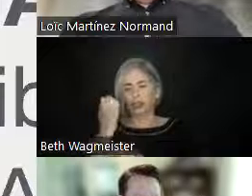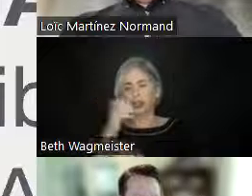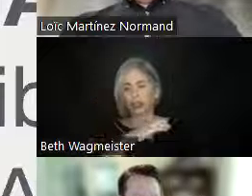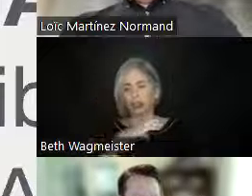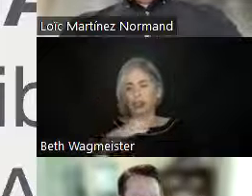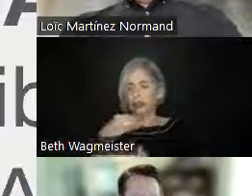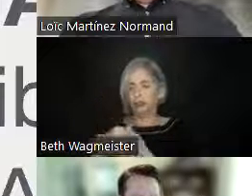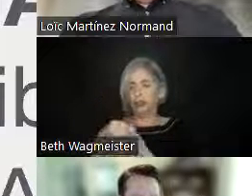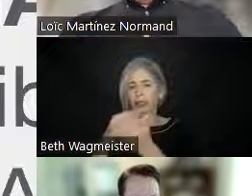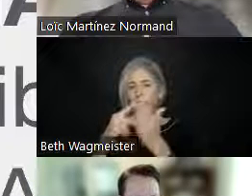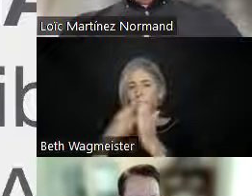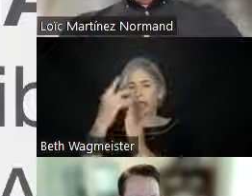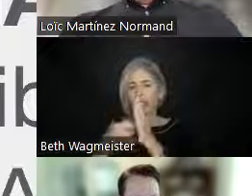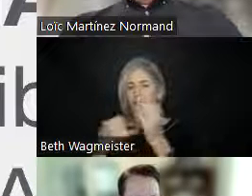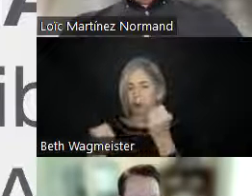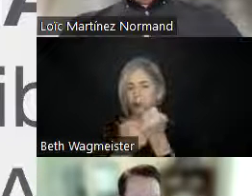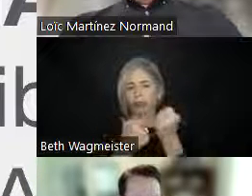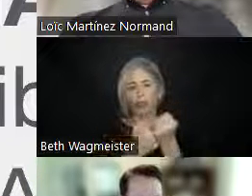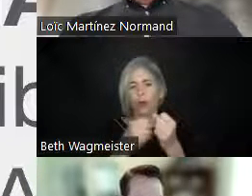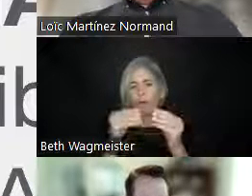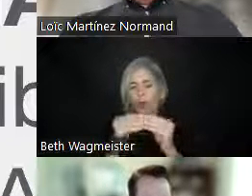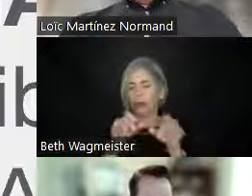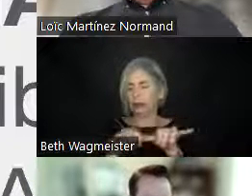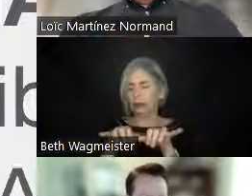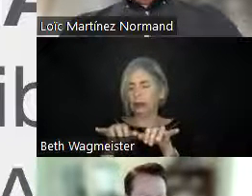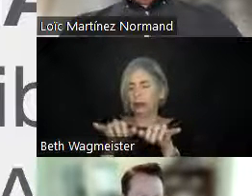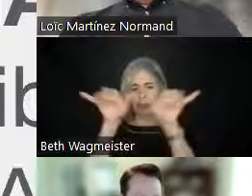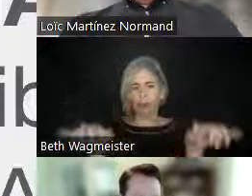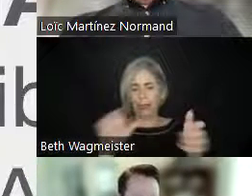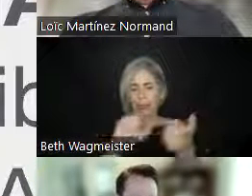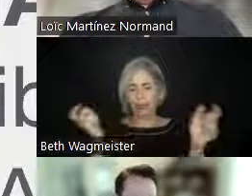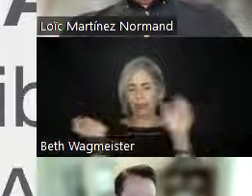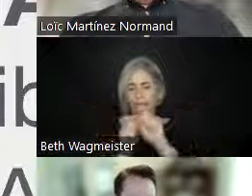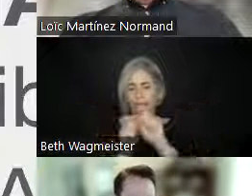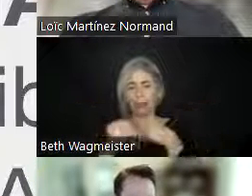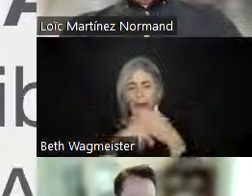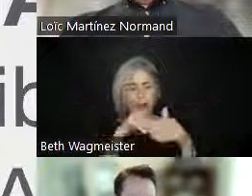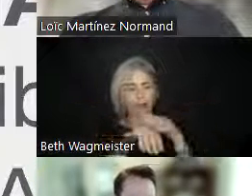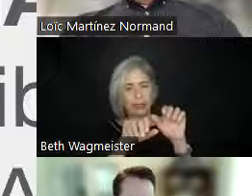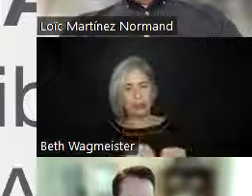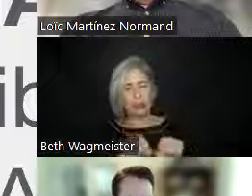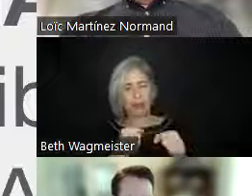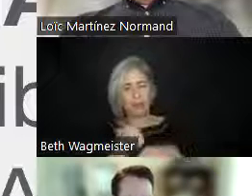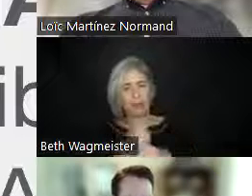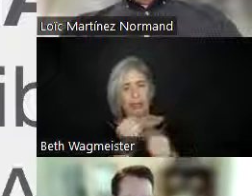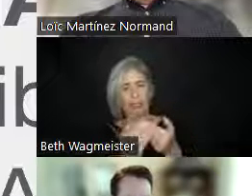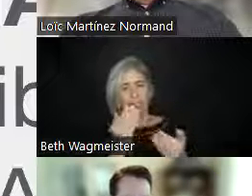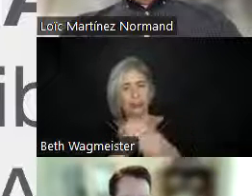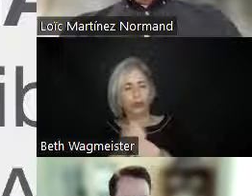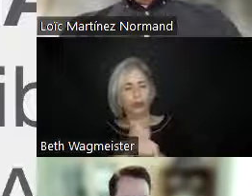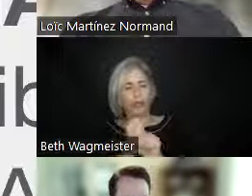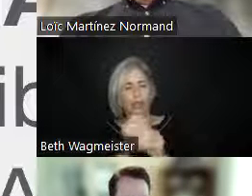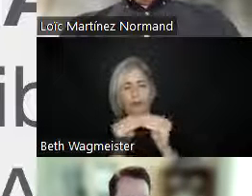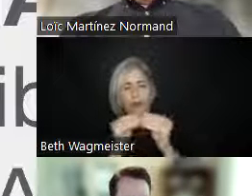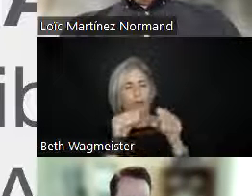funded project to try and support more systemic changes around accessibility and make it easier for everyone to produce more accessible